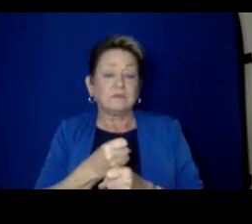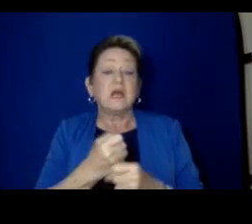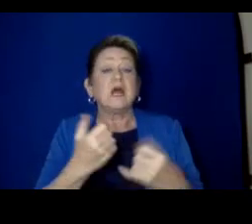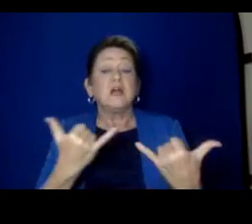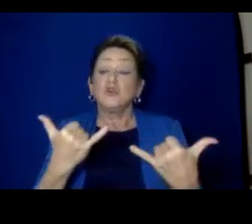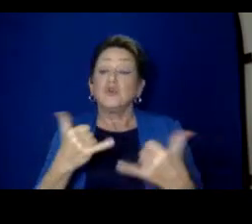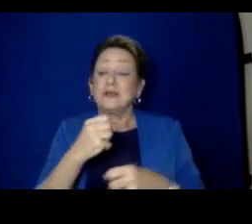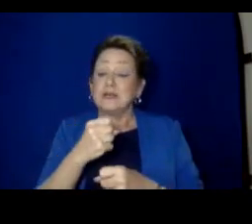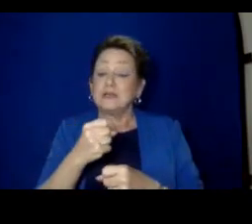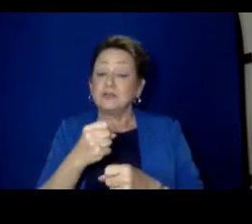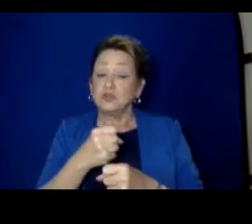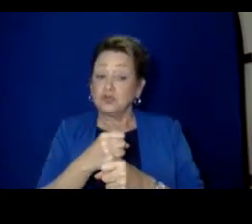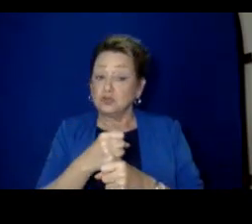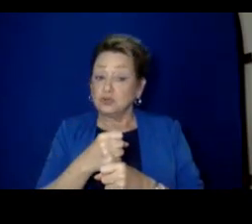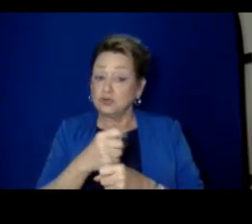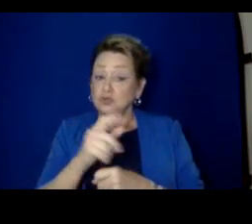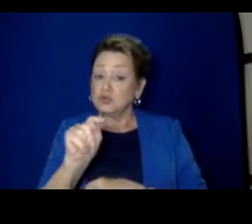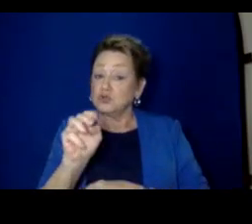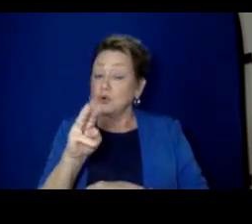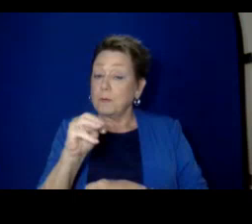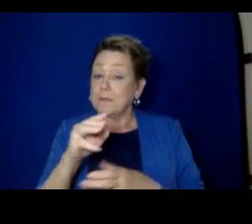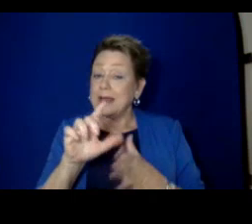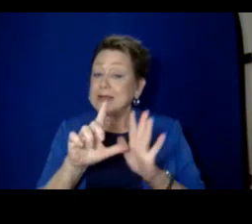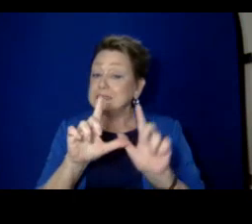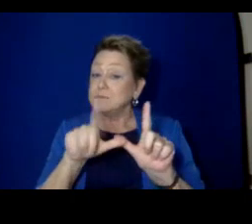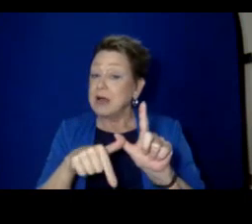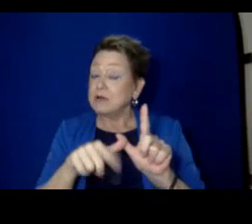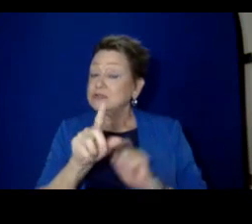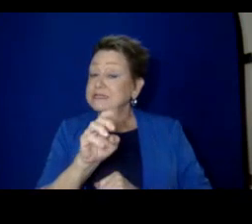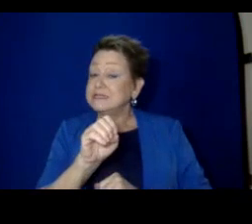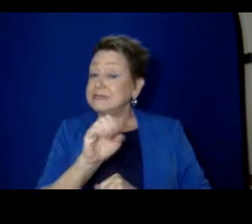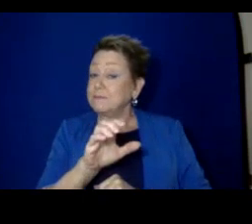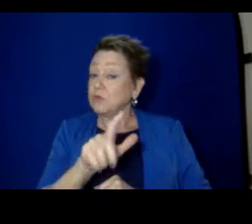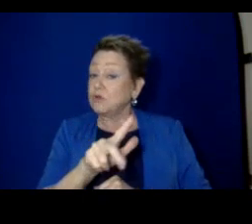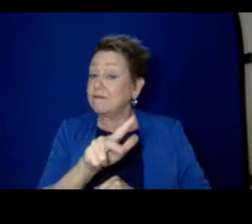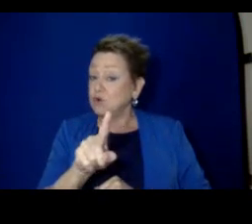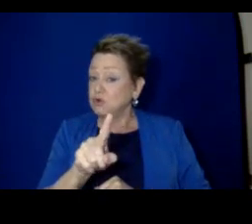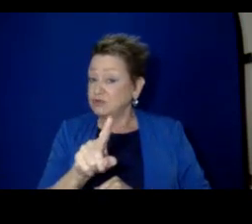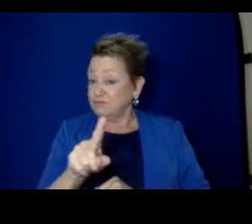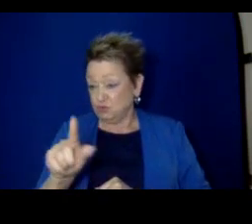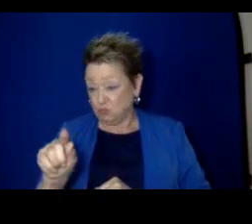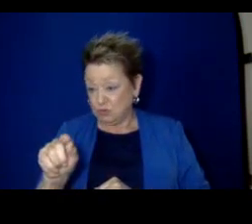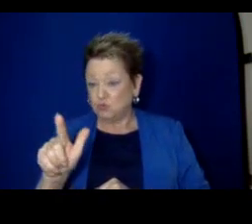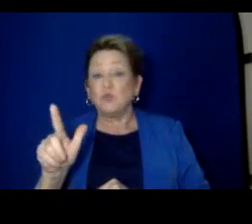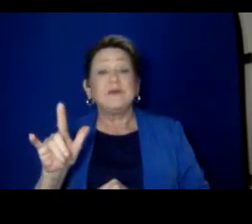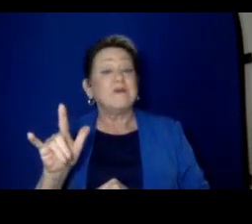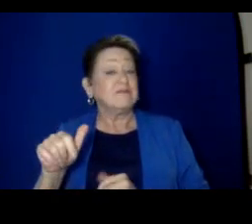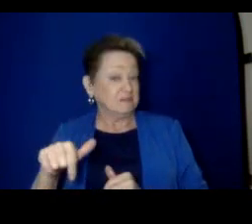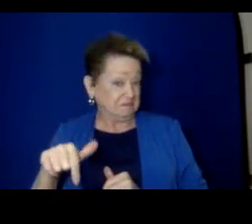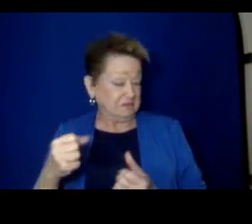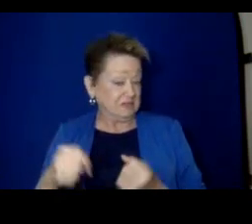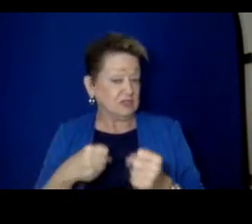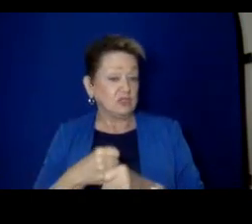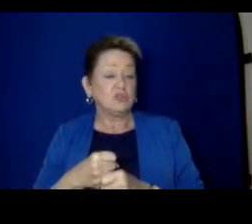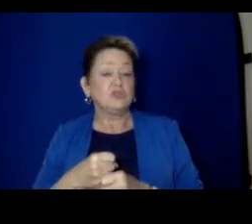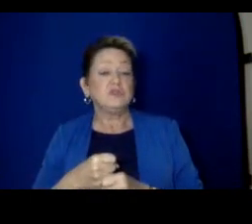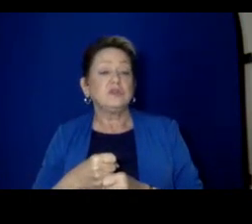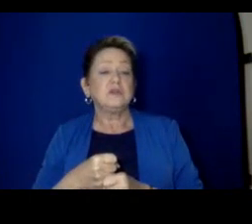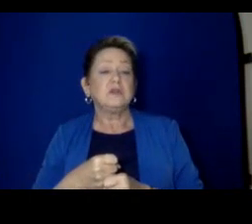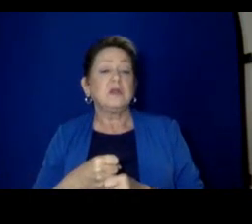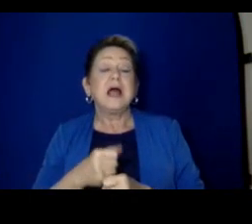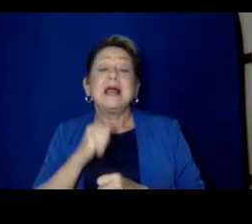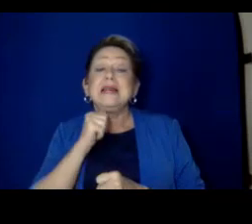current term expires in December 31st of this year, and the original agreement amount not